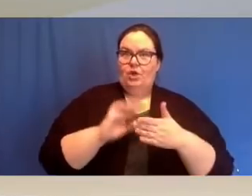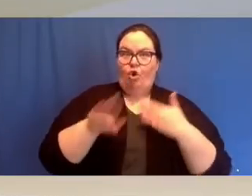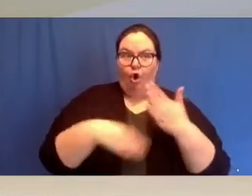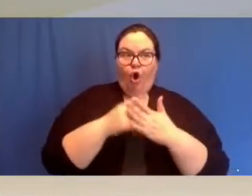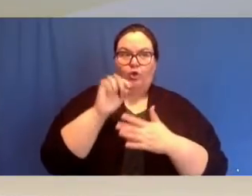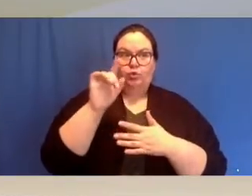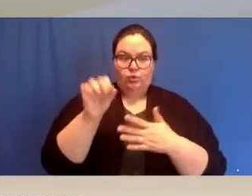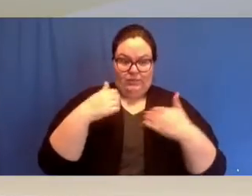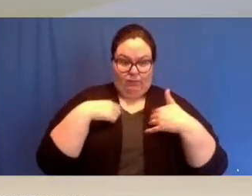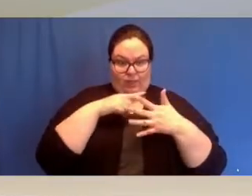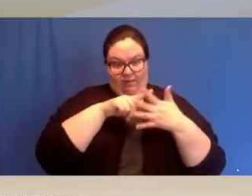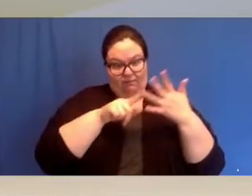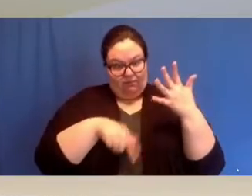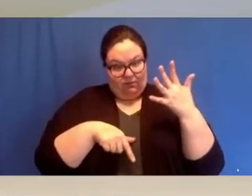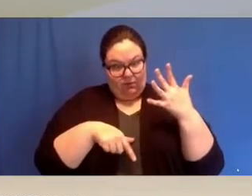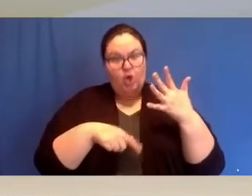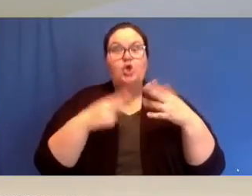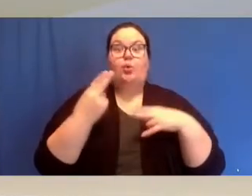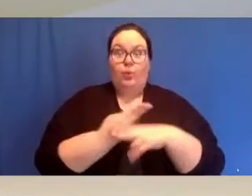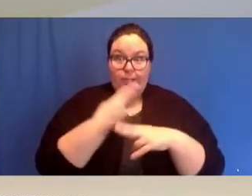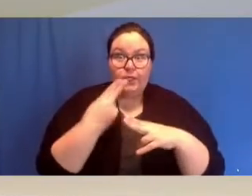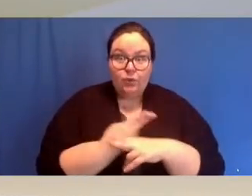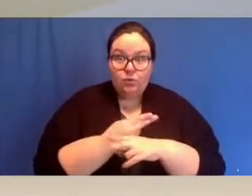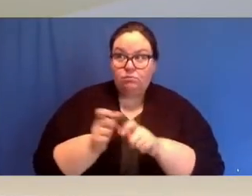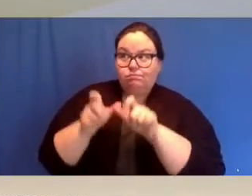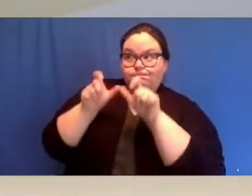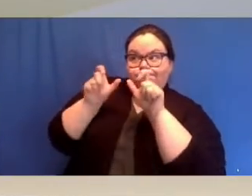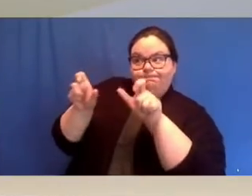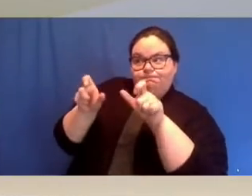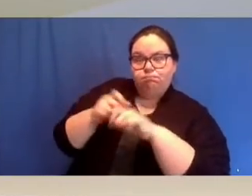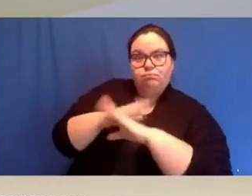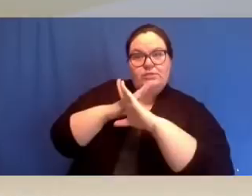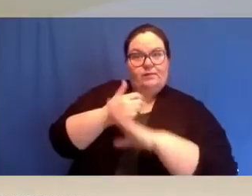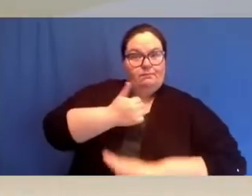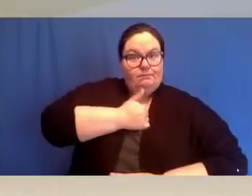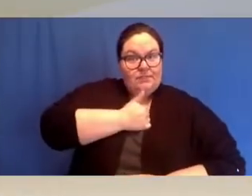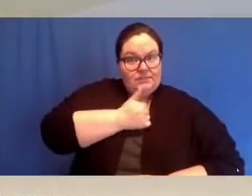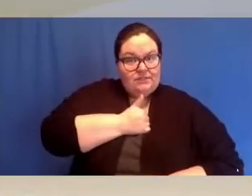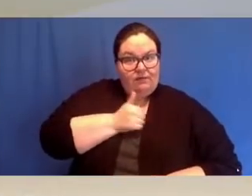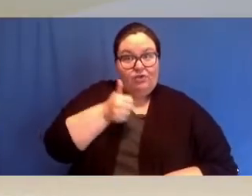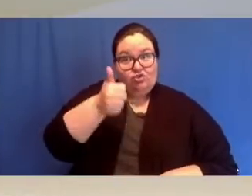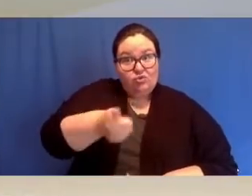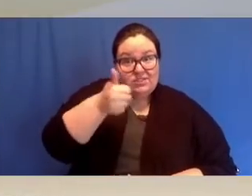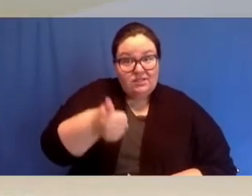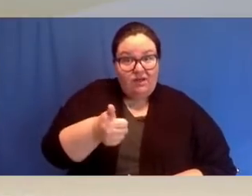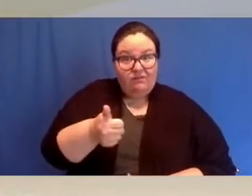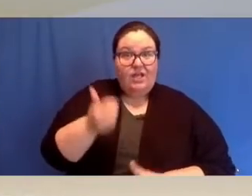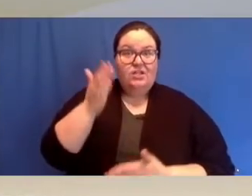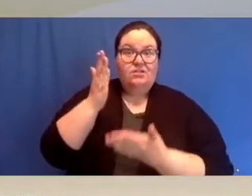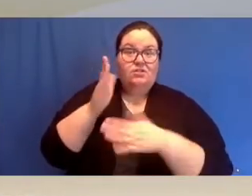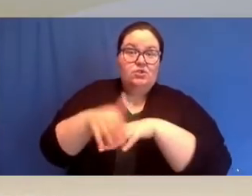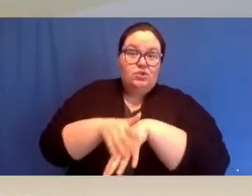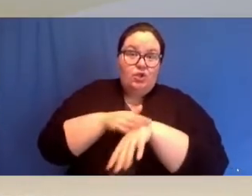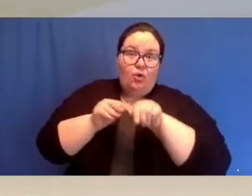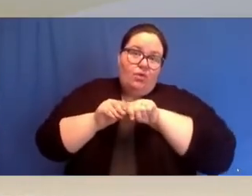tools to try to protect ourselves and minimize this transmission that is